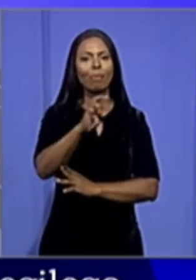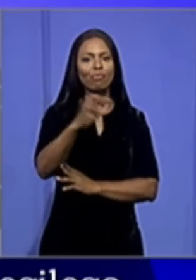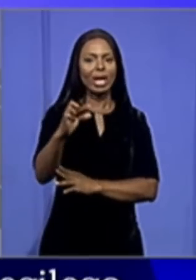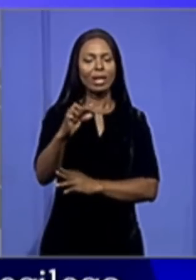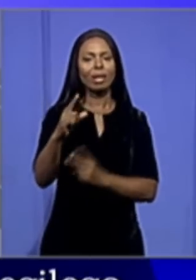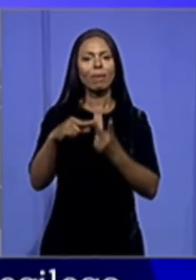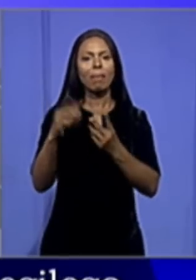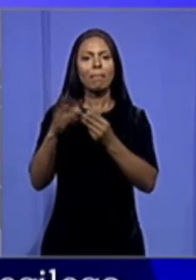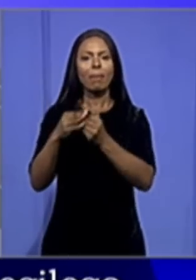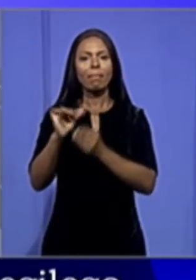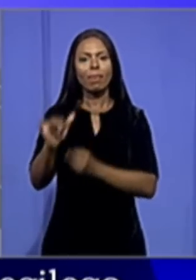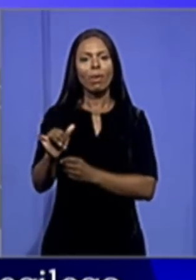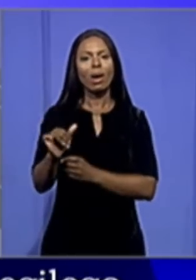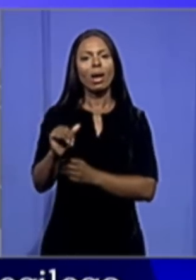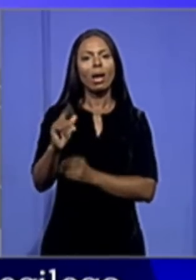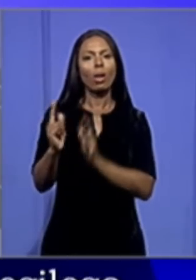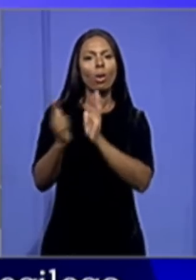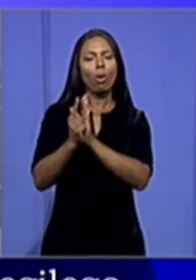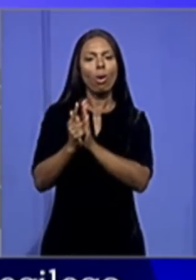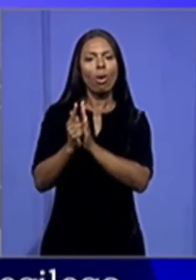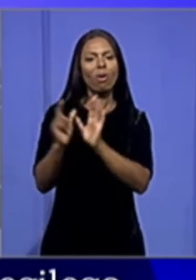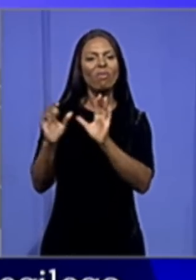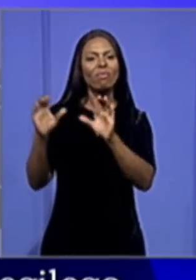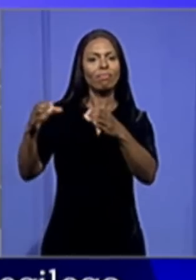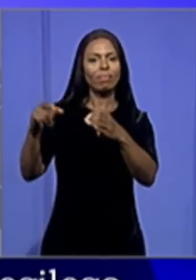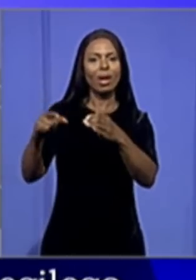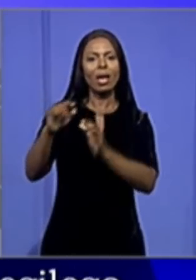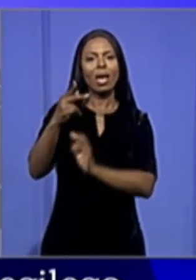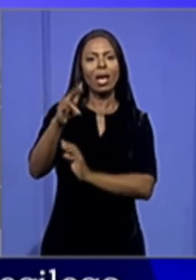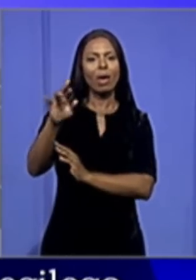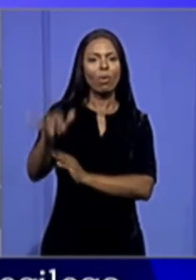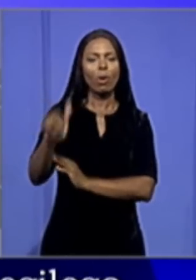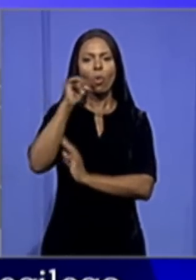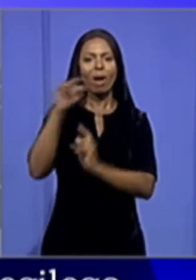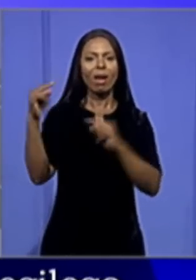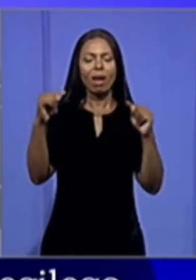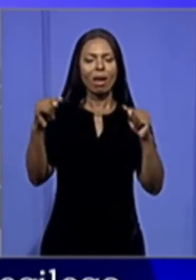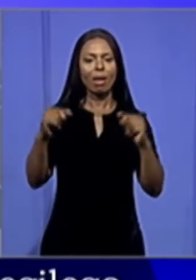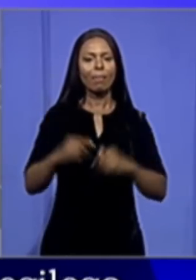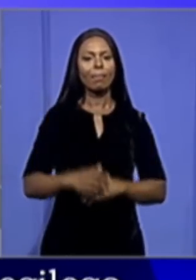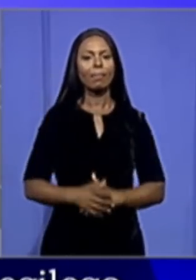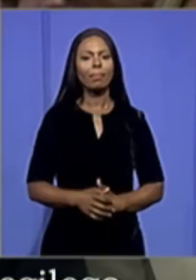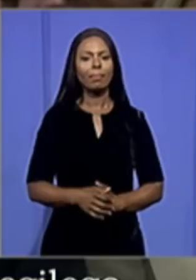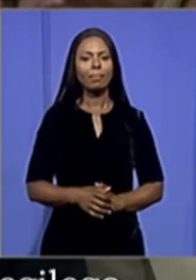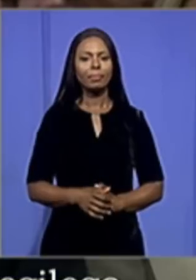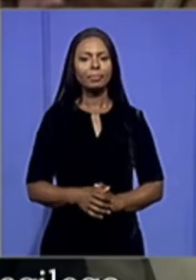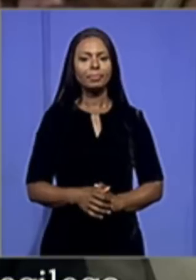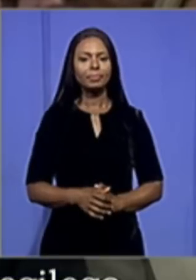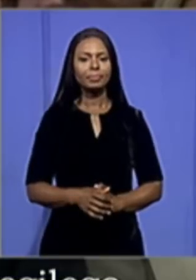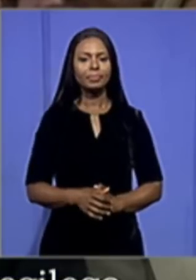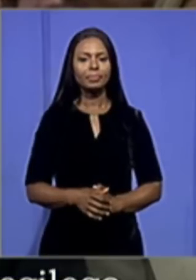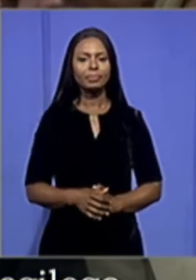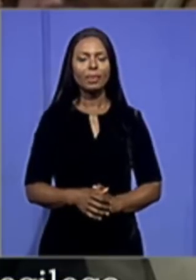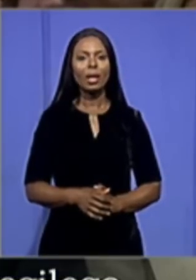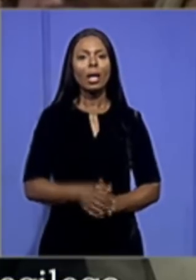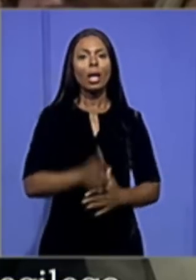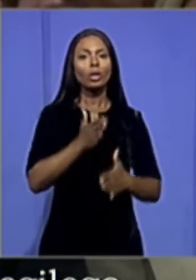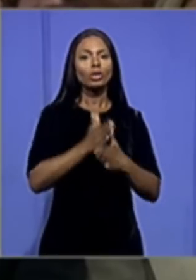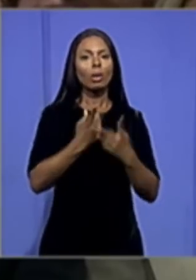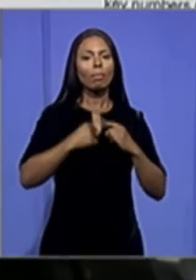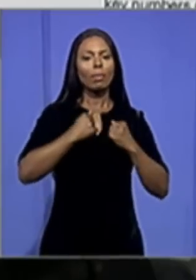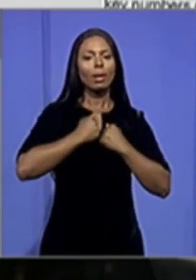leloko la lekgotlatheramolao Hawley ge ba fošana ka mantšu. Our